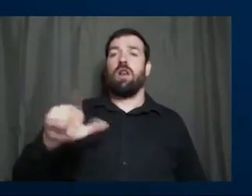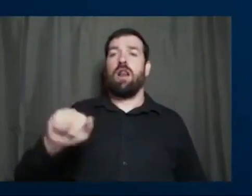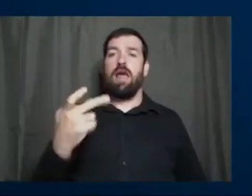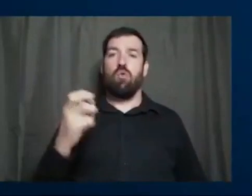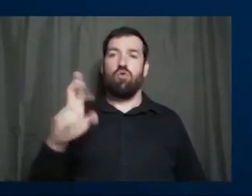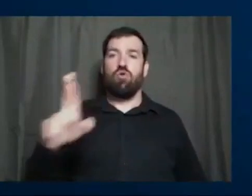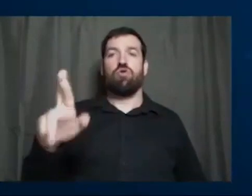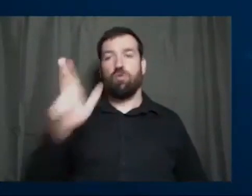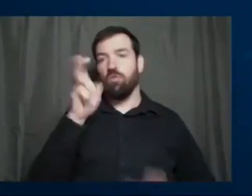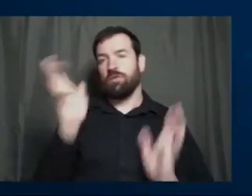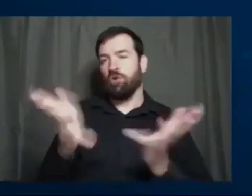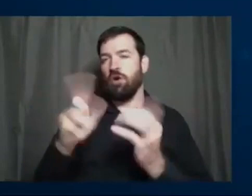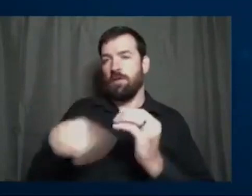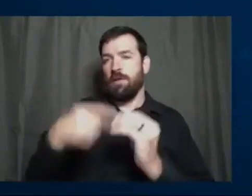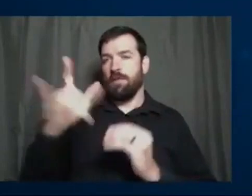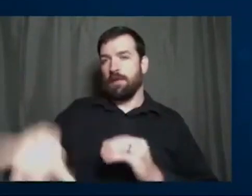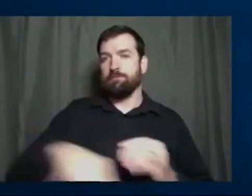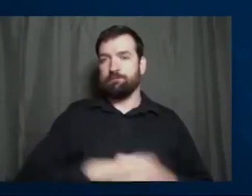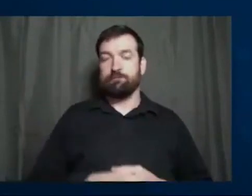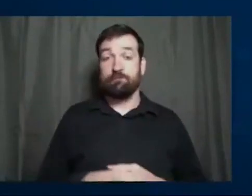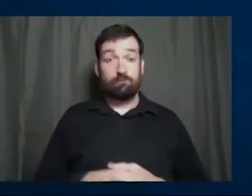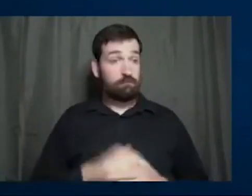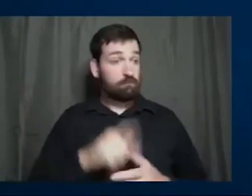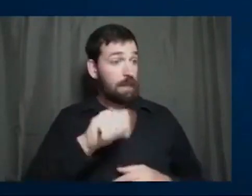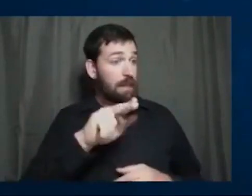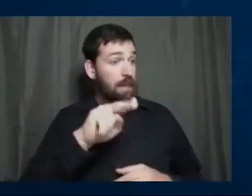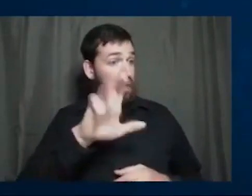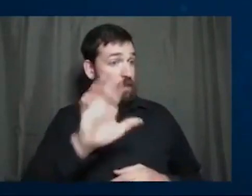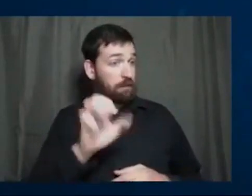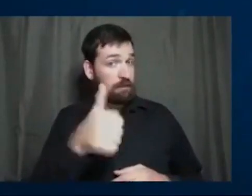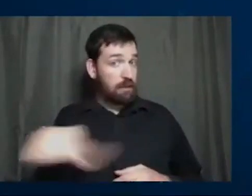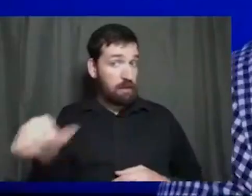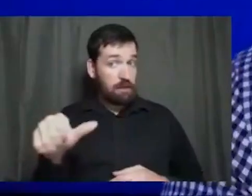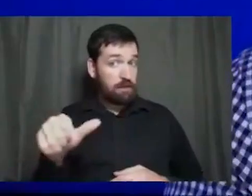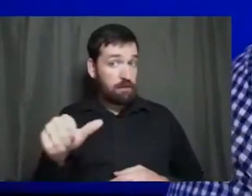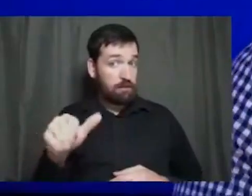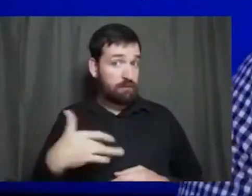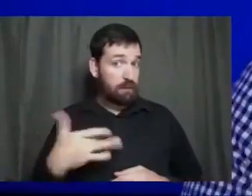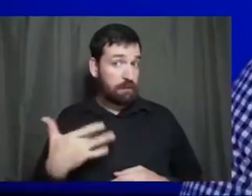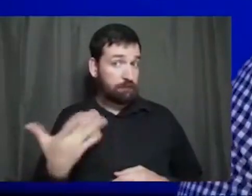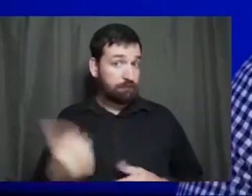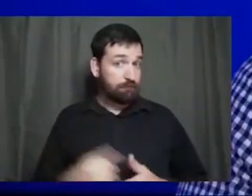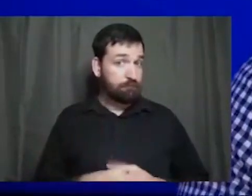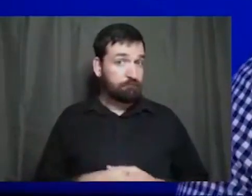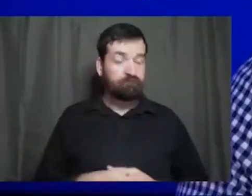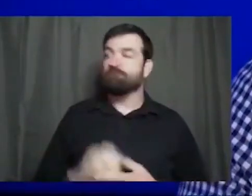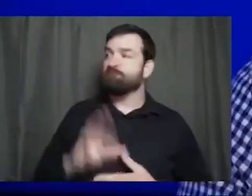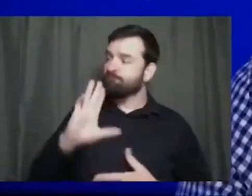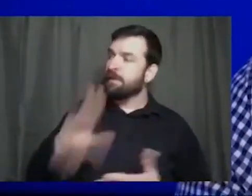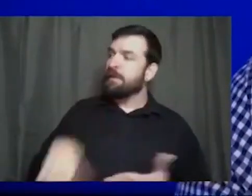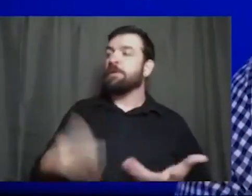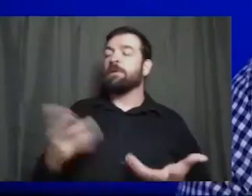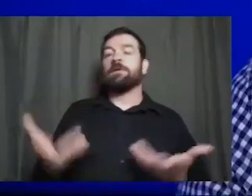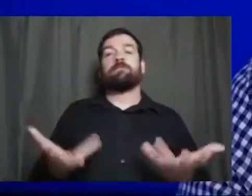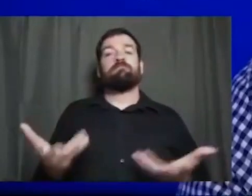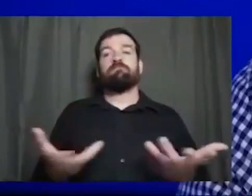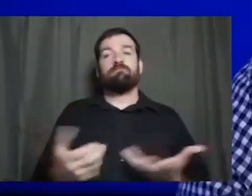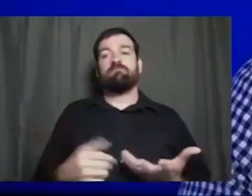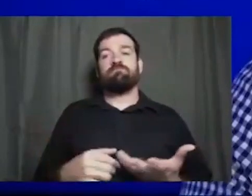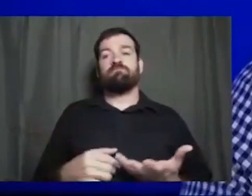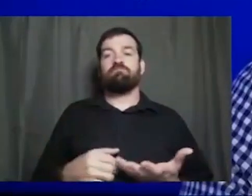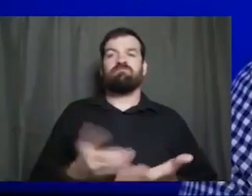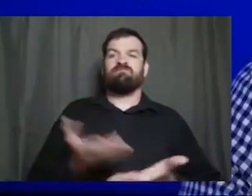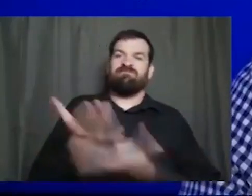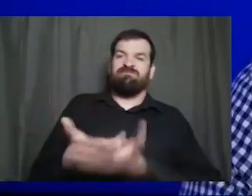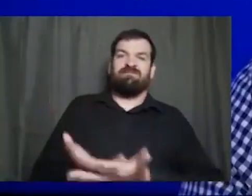that for sure. Lance, do you have any feelings on that? You know, I think it's a testament for how important those